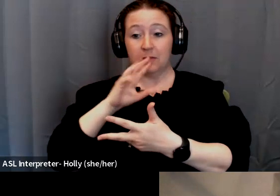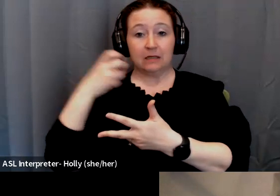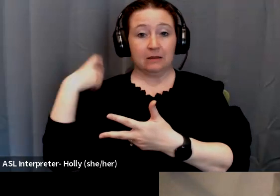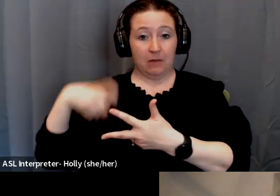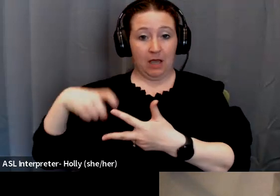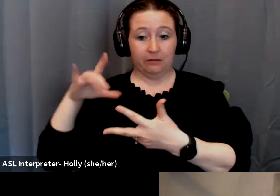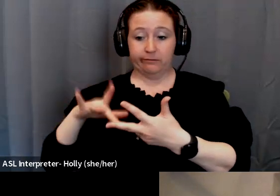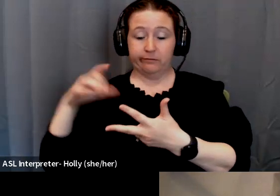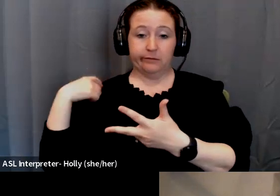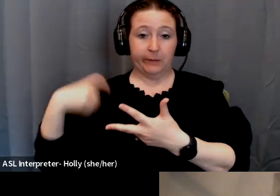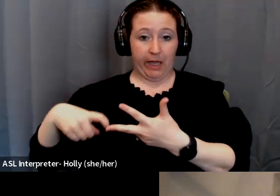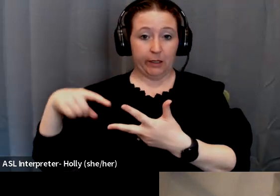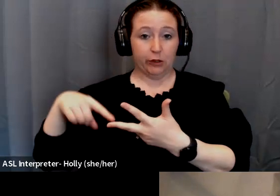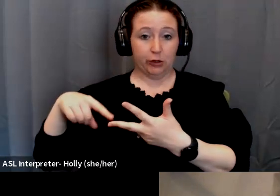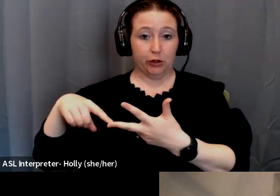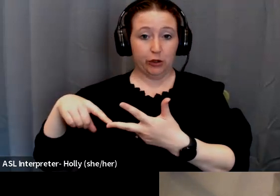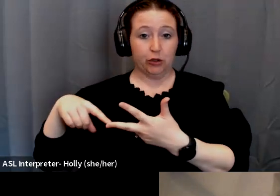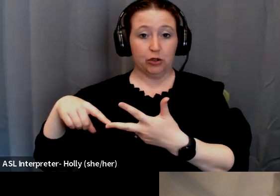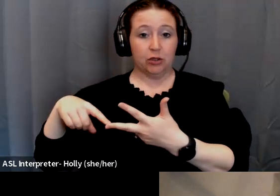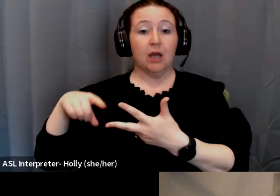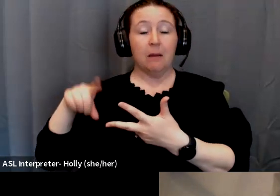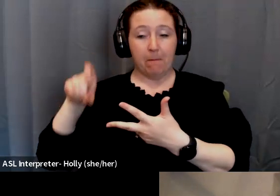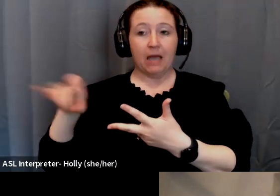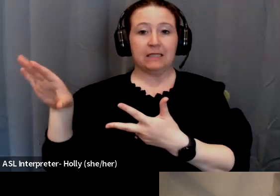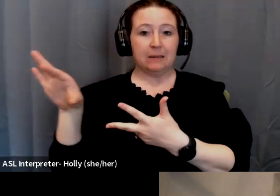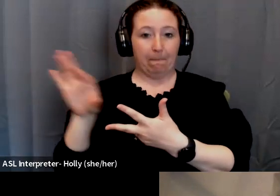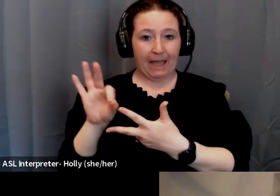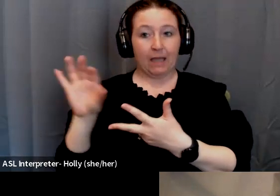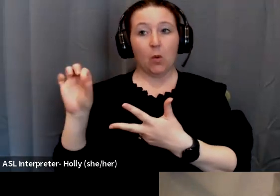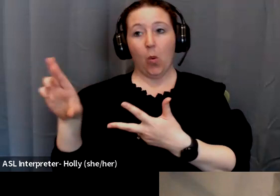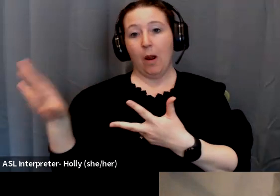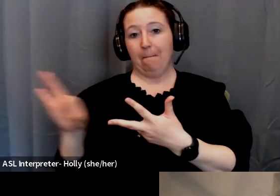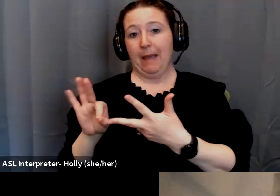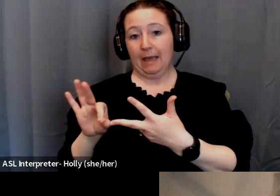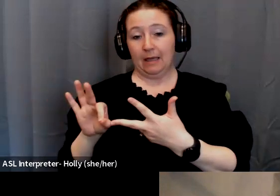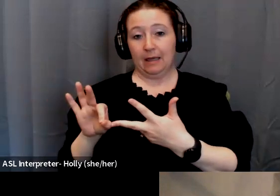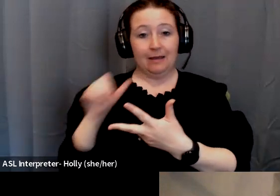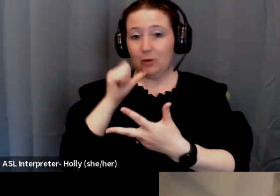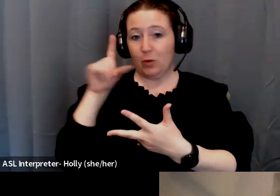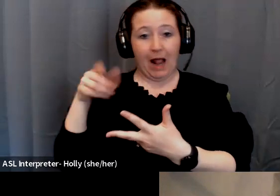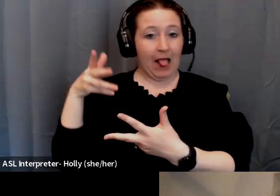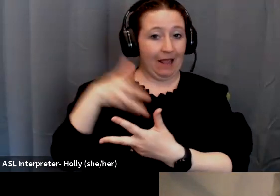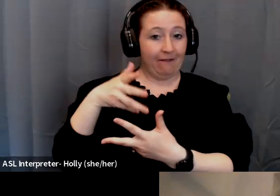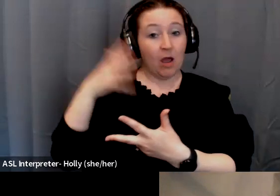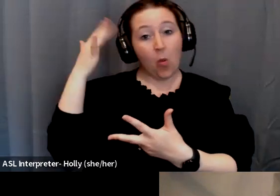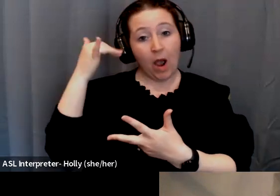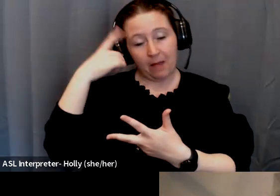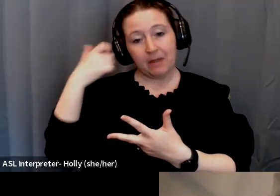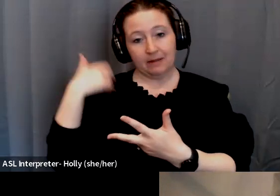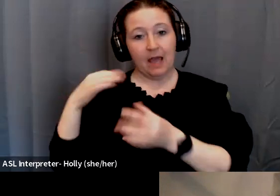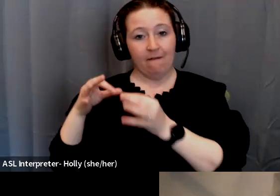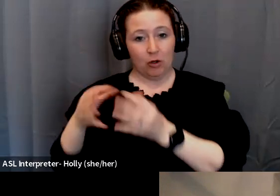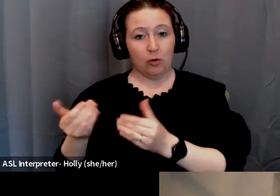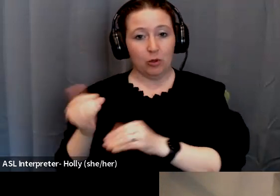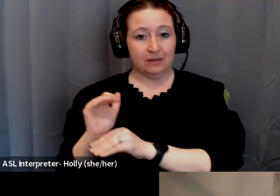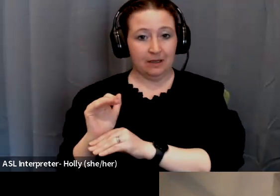speaker, choose Spanish. The reason we're asking you to do that is because we do have interpretation tonight, and so